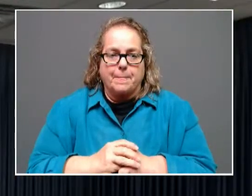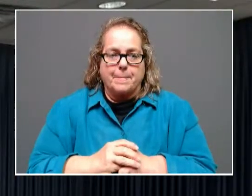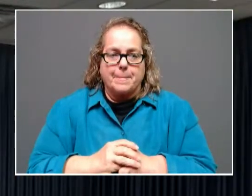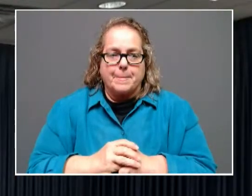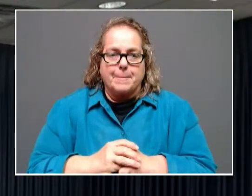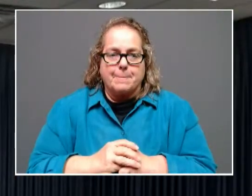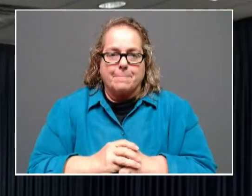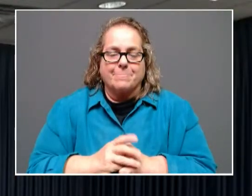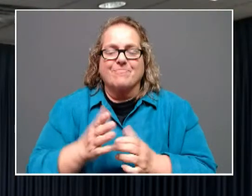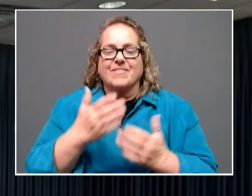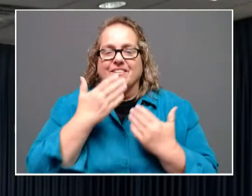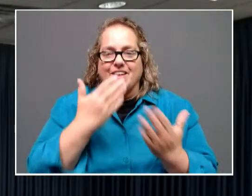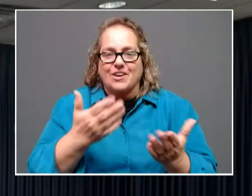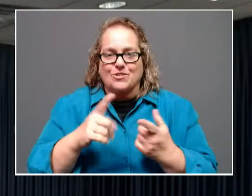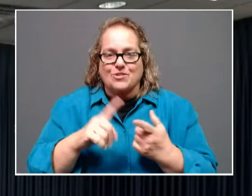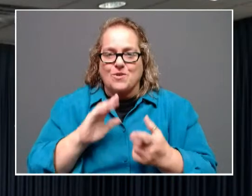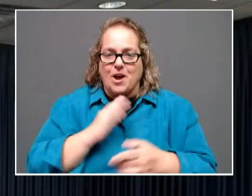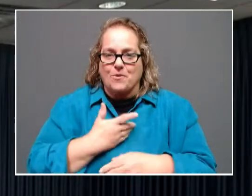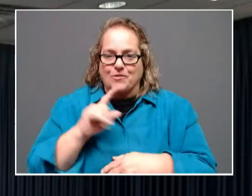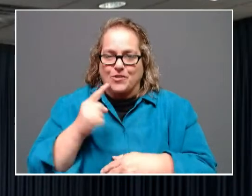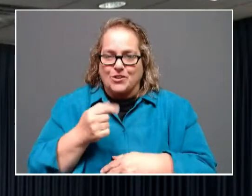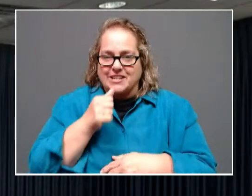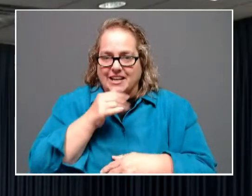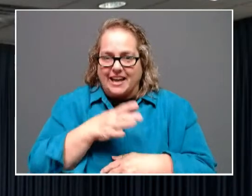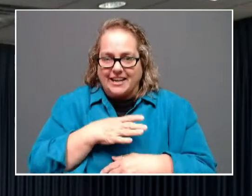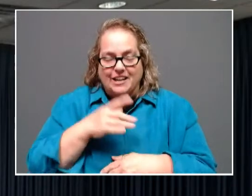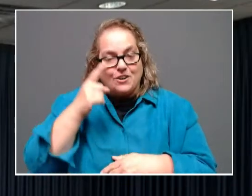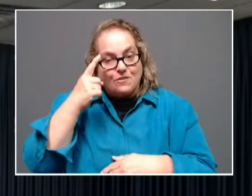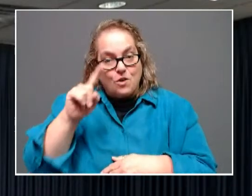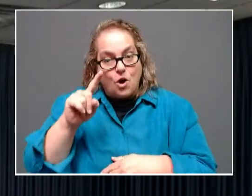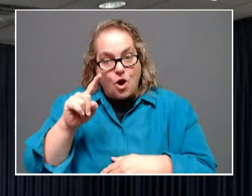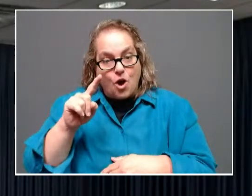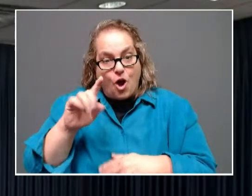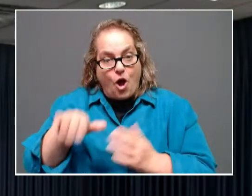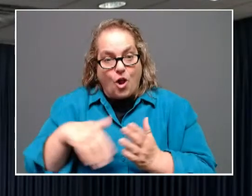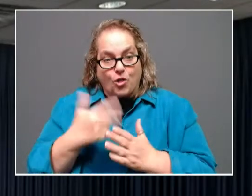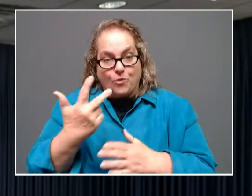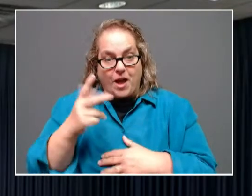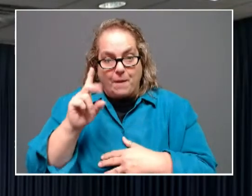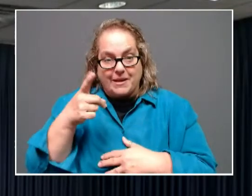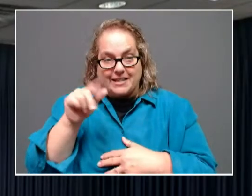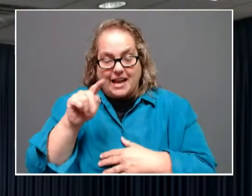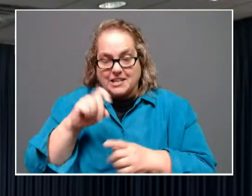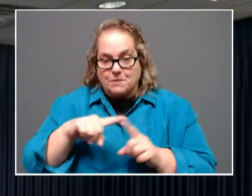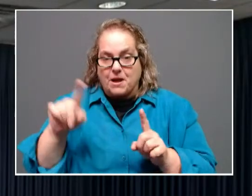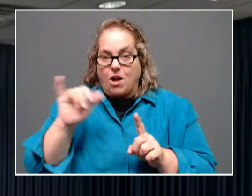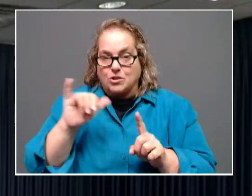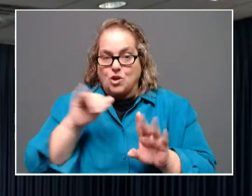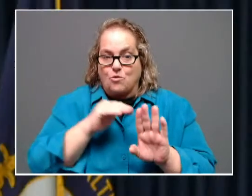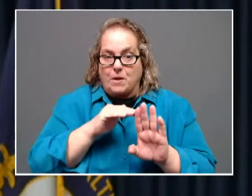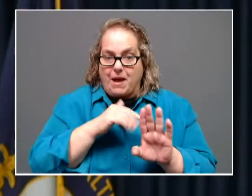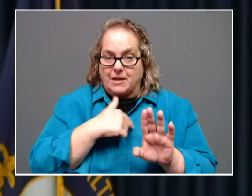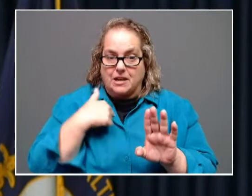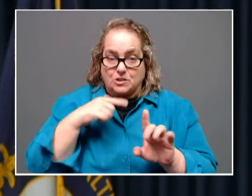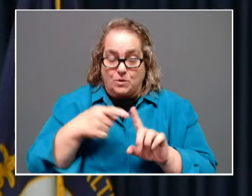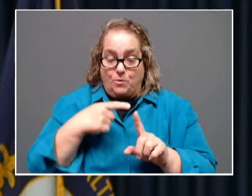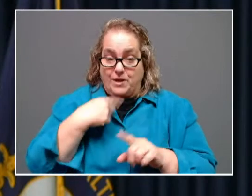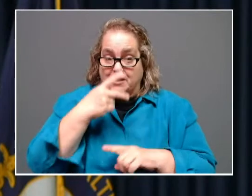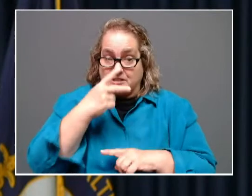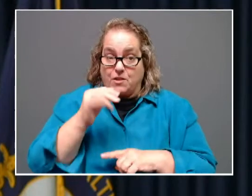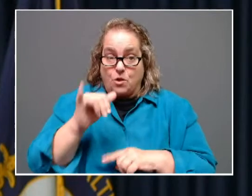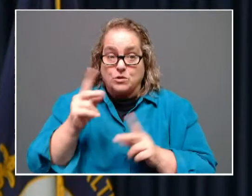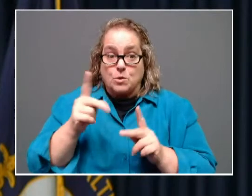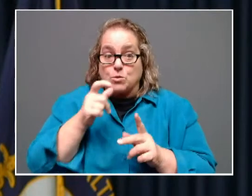Thank you to our First Lady for all 3 updates, but also reminding us, many of us, when we see those that have served, we thank them for